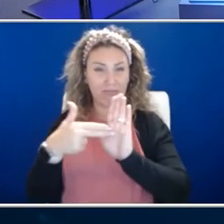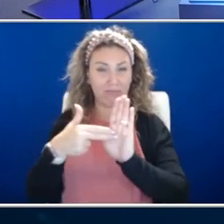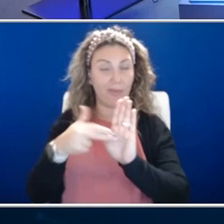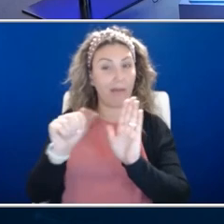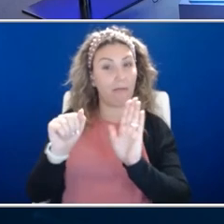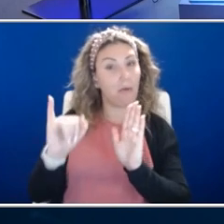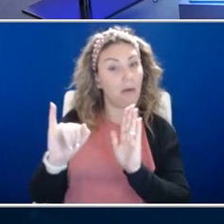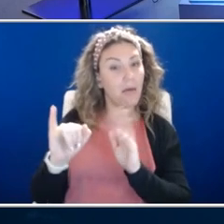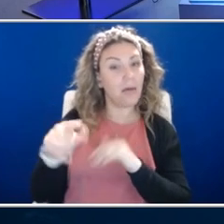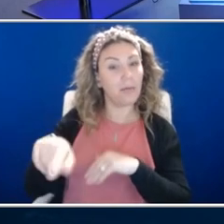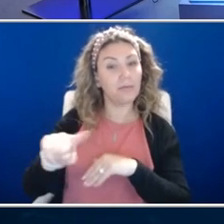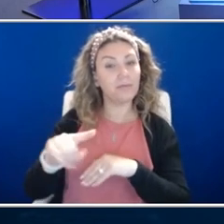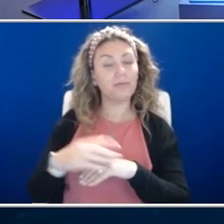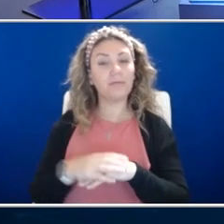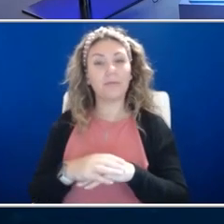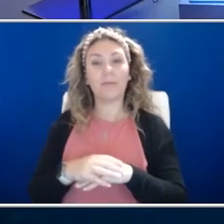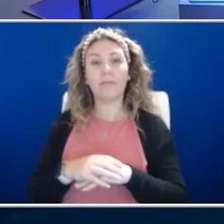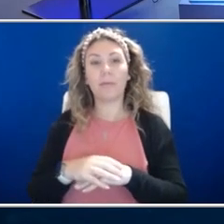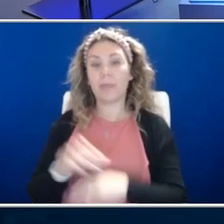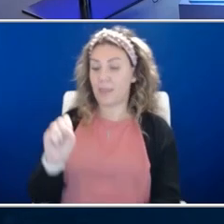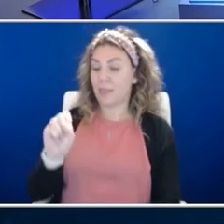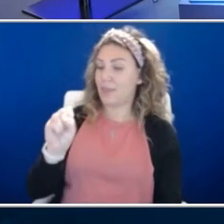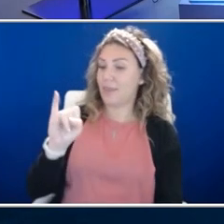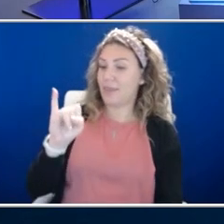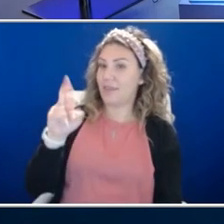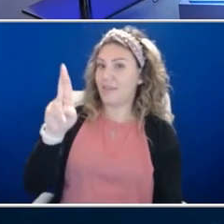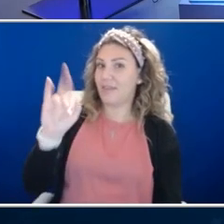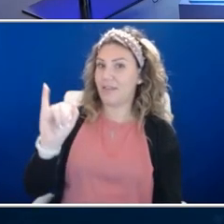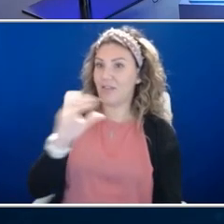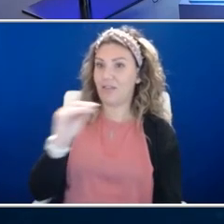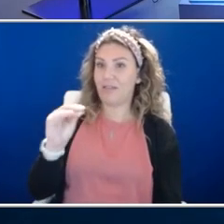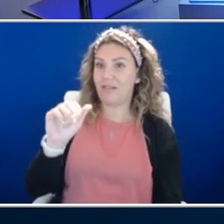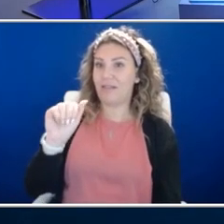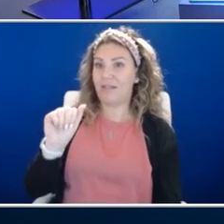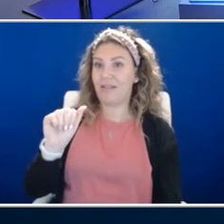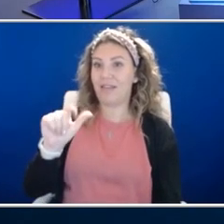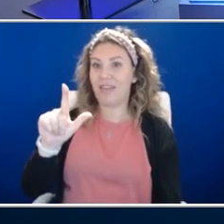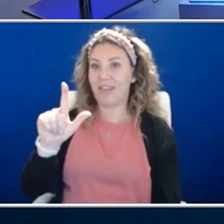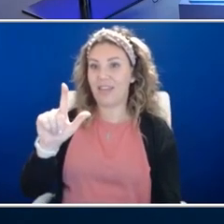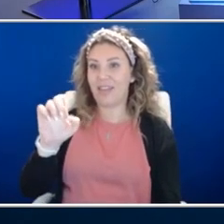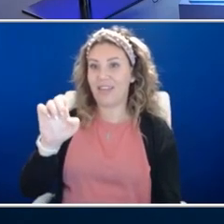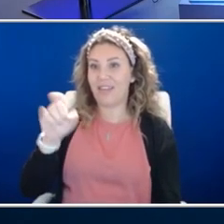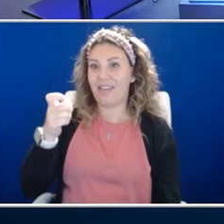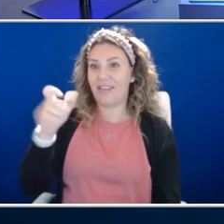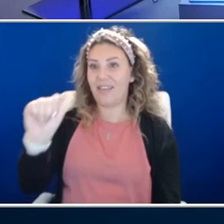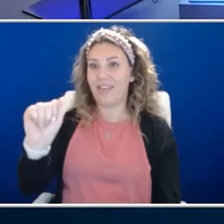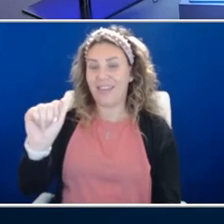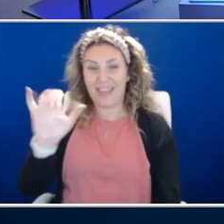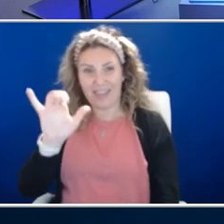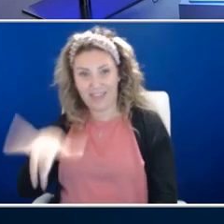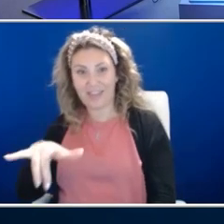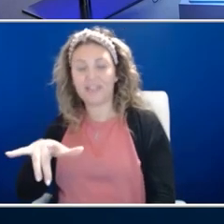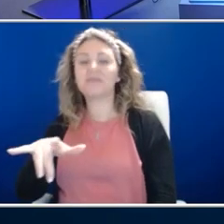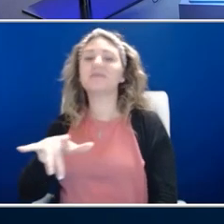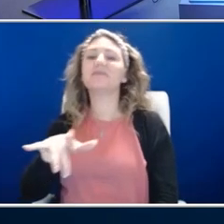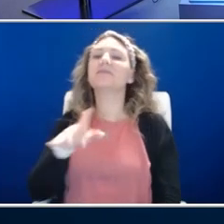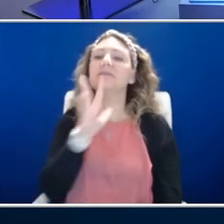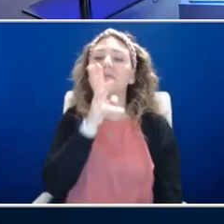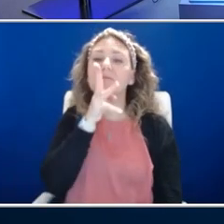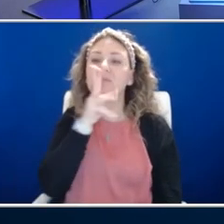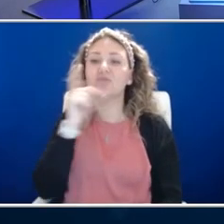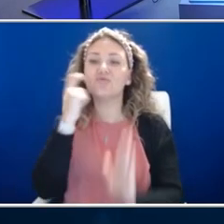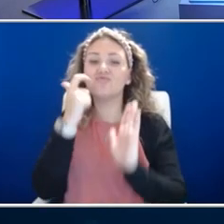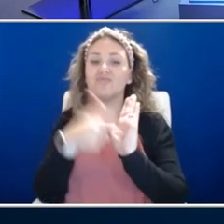Okay. Is Siri and Alexa, what do you think? Yes. Yeah, so yes. It's a form of speech recognition systems. All